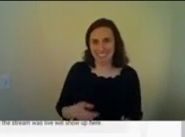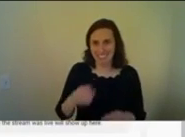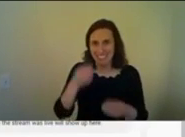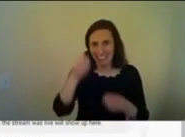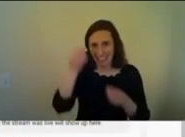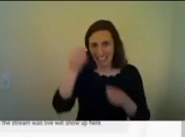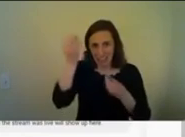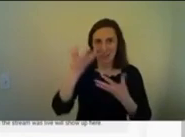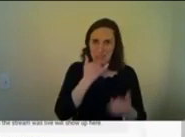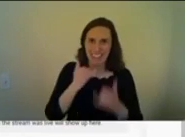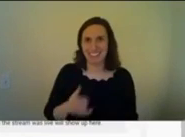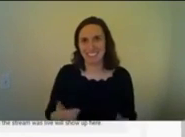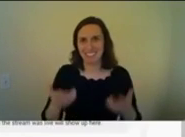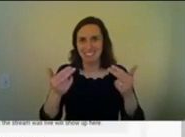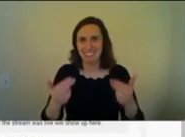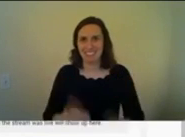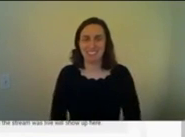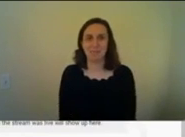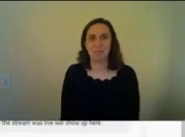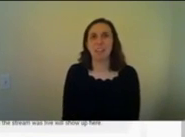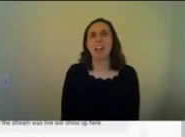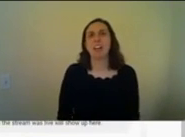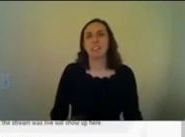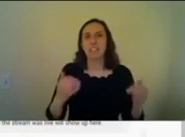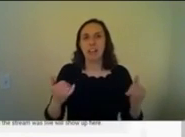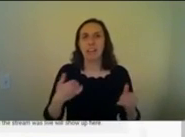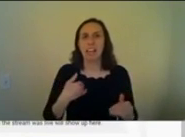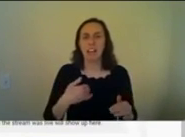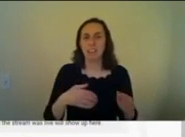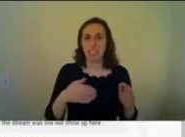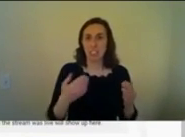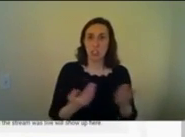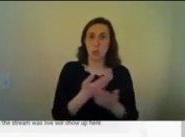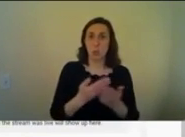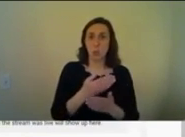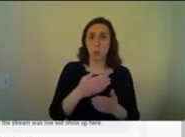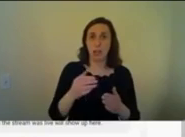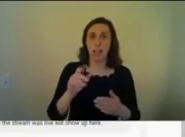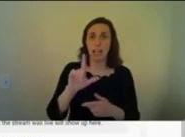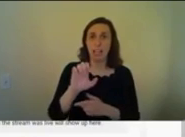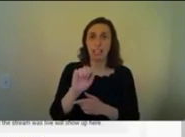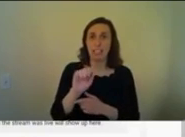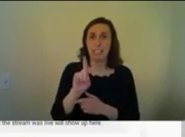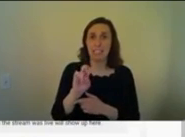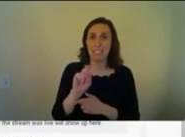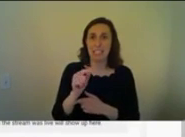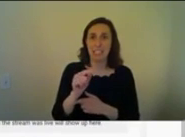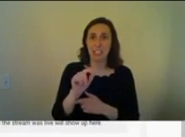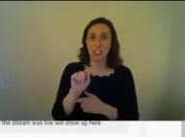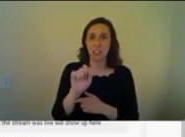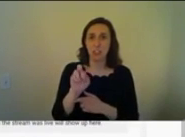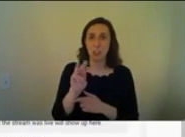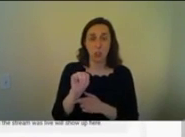So I'm going to underline my new leading term. It's negative 4x squared. So negative 4x